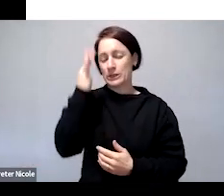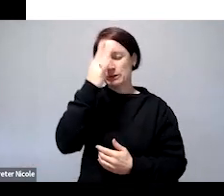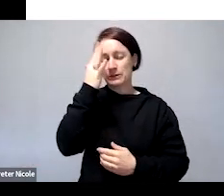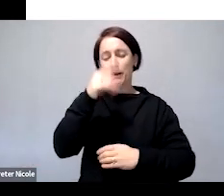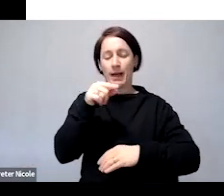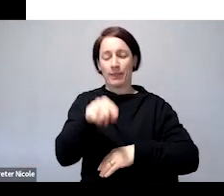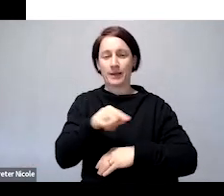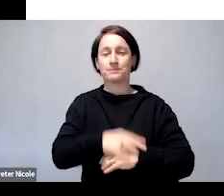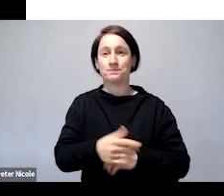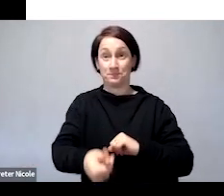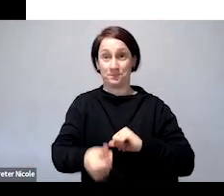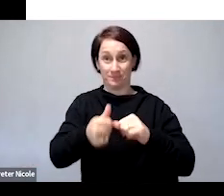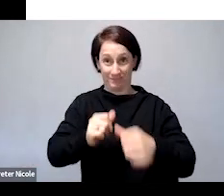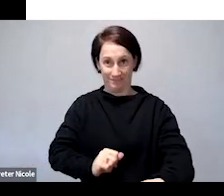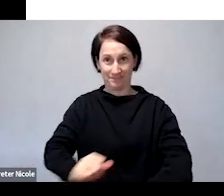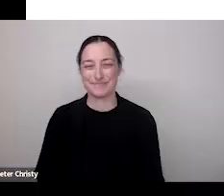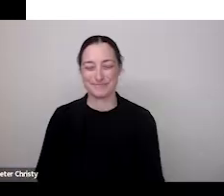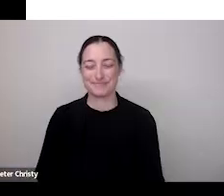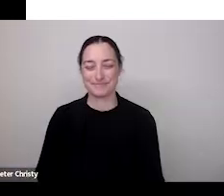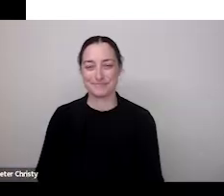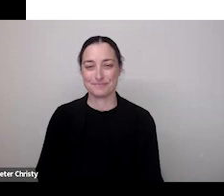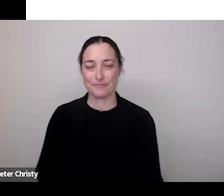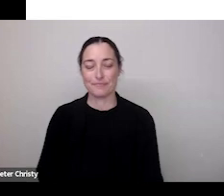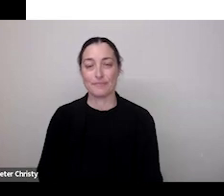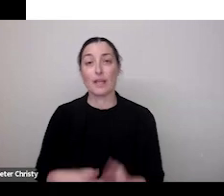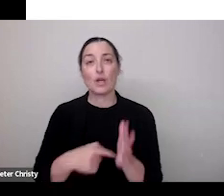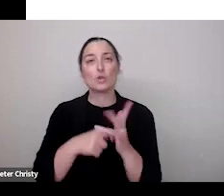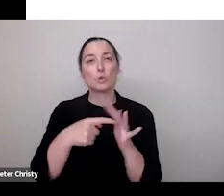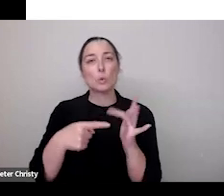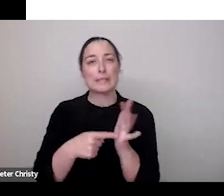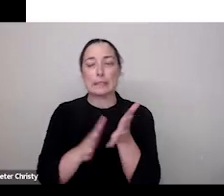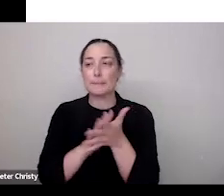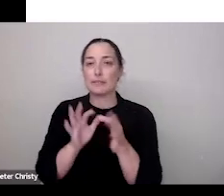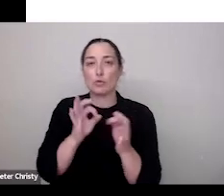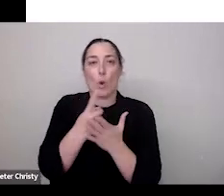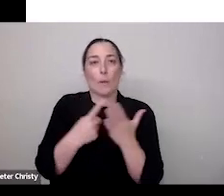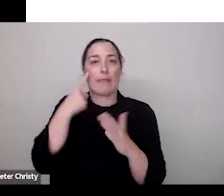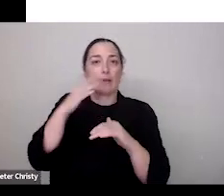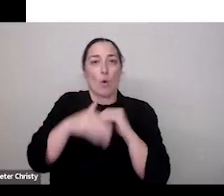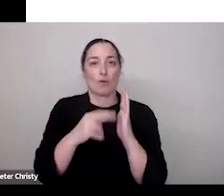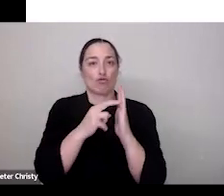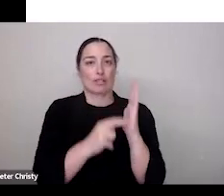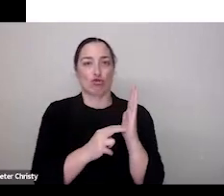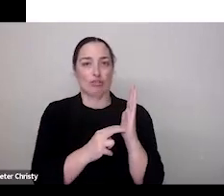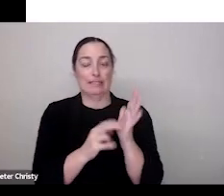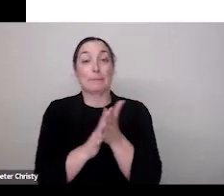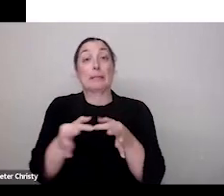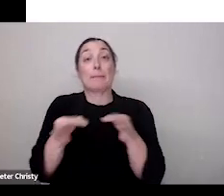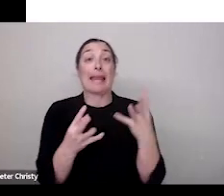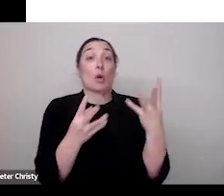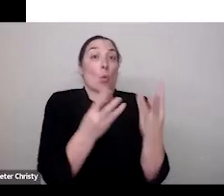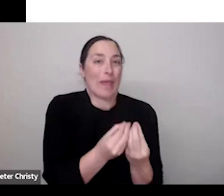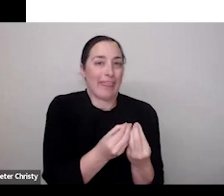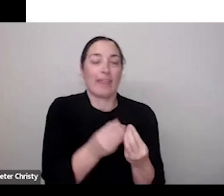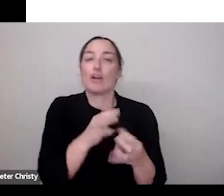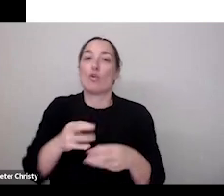the Framework and Toolkit helps us to move beyond registries. Moving beyond registries really means planning with and not for people with